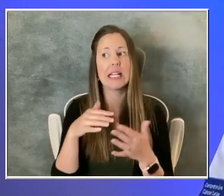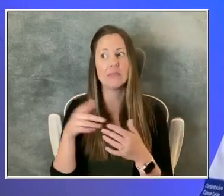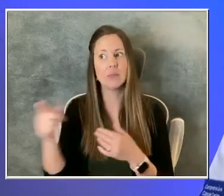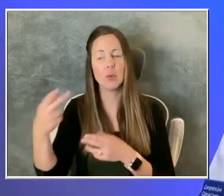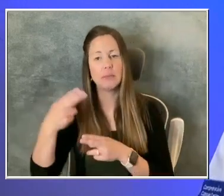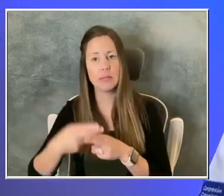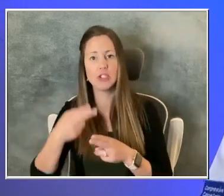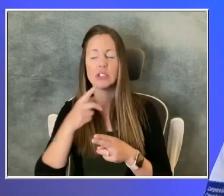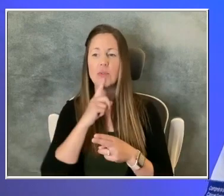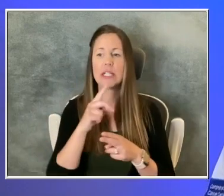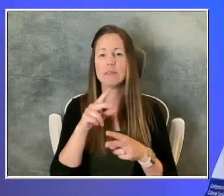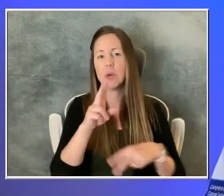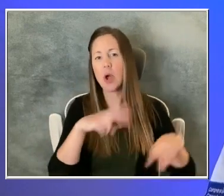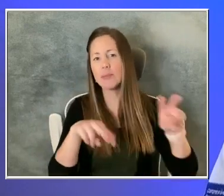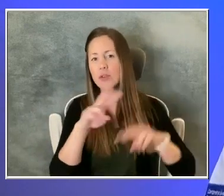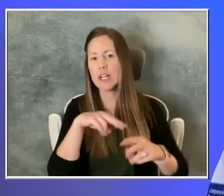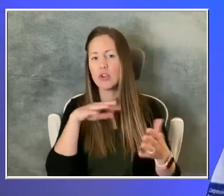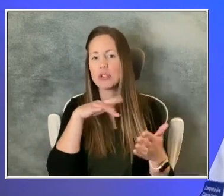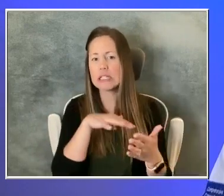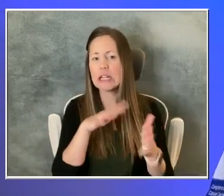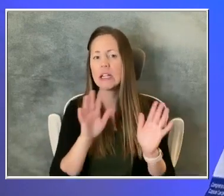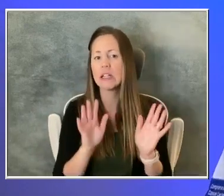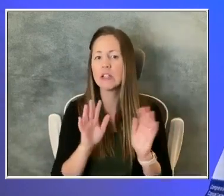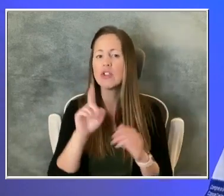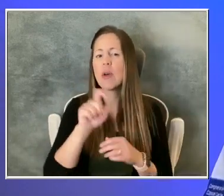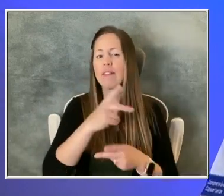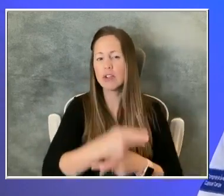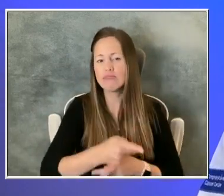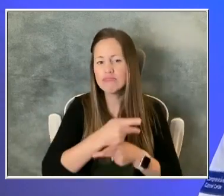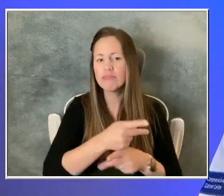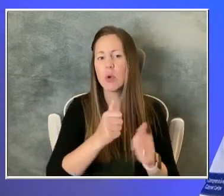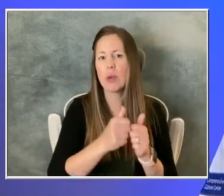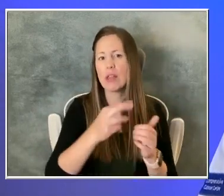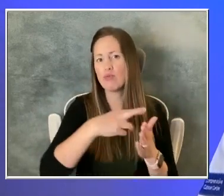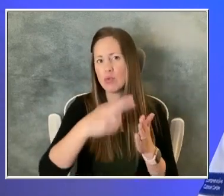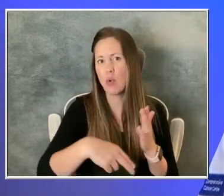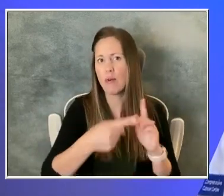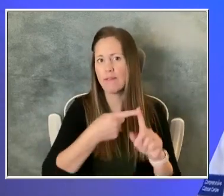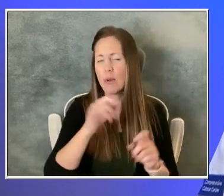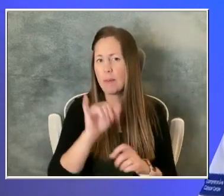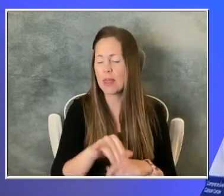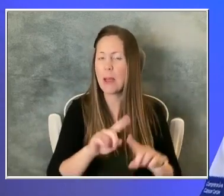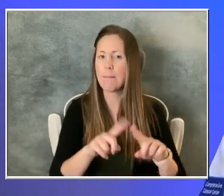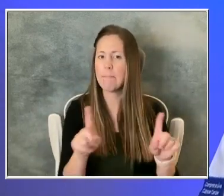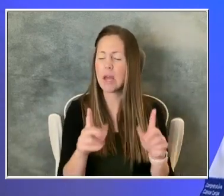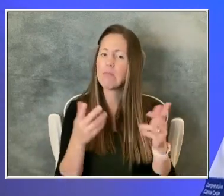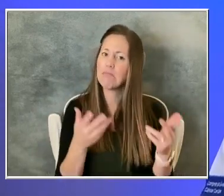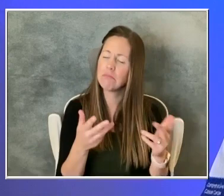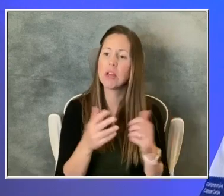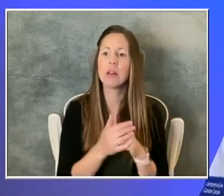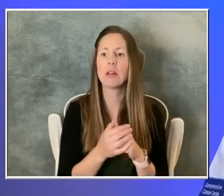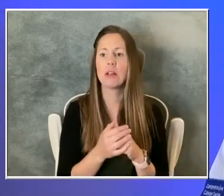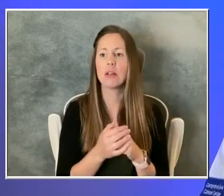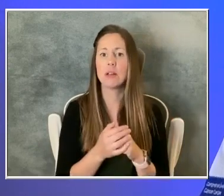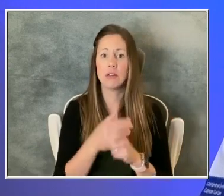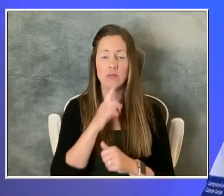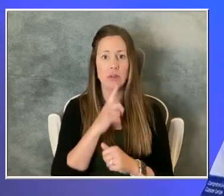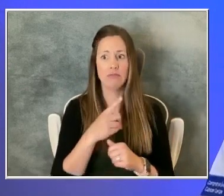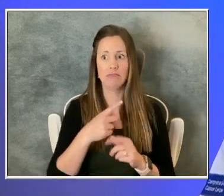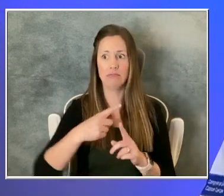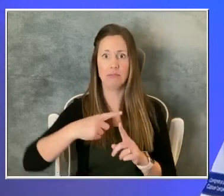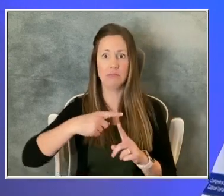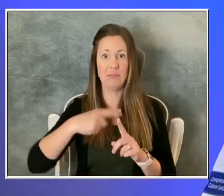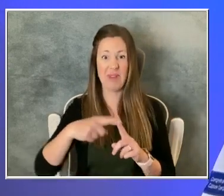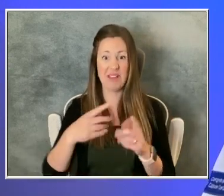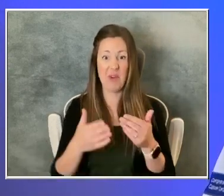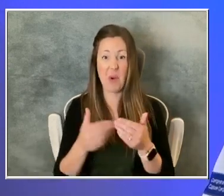a little bit cautious about the conclusions that we draw. But you know, the advantage of this is there's almost